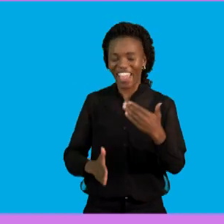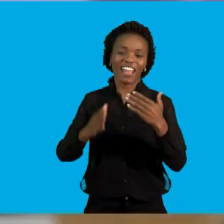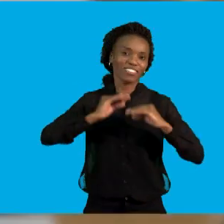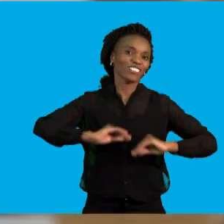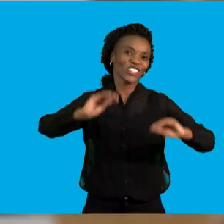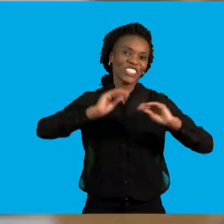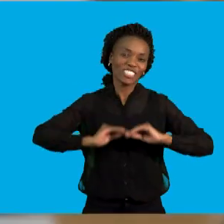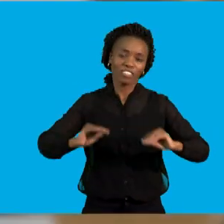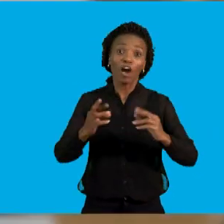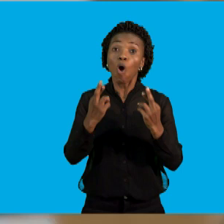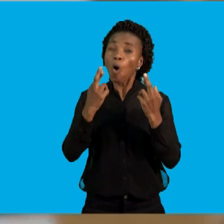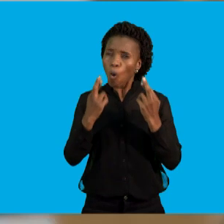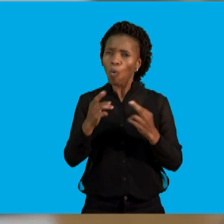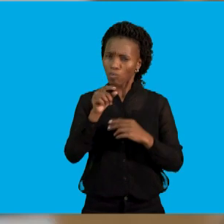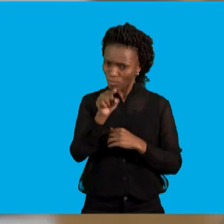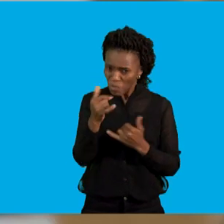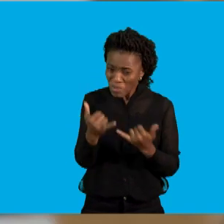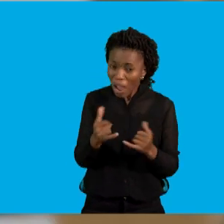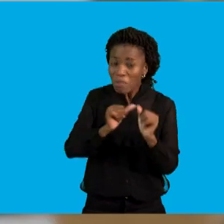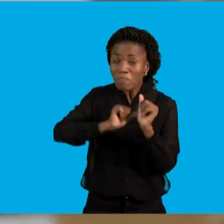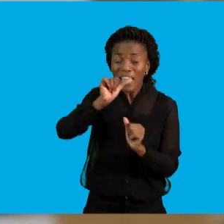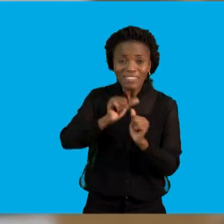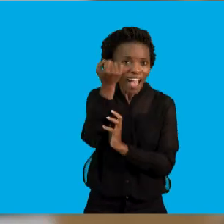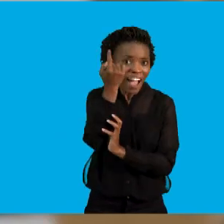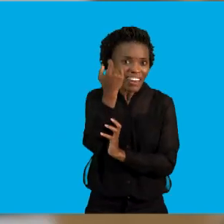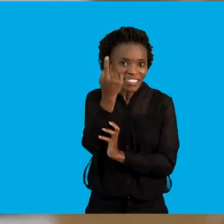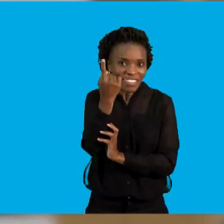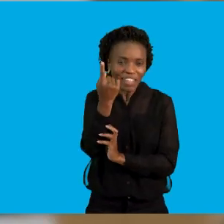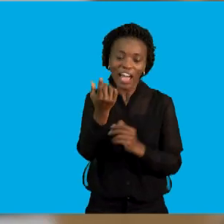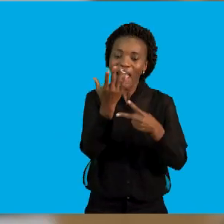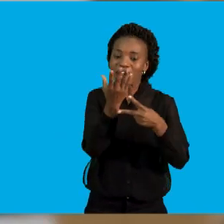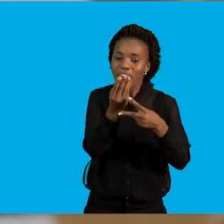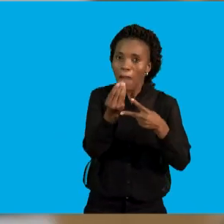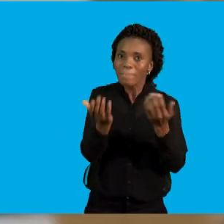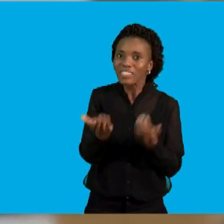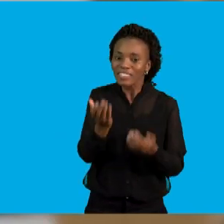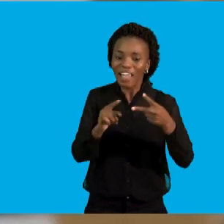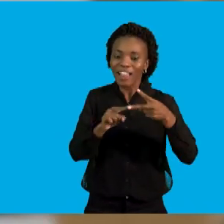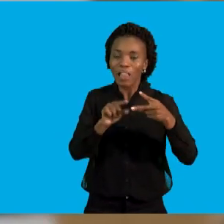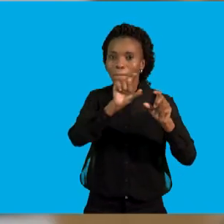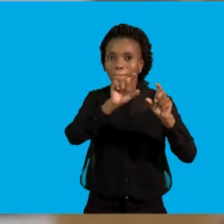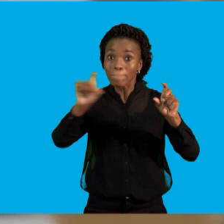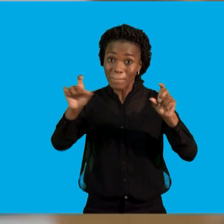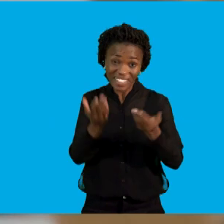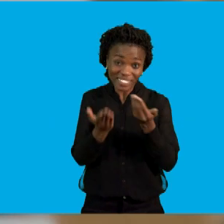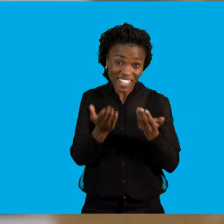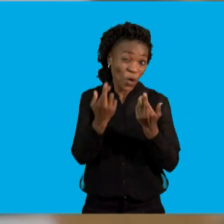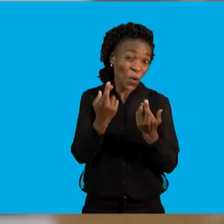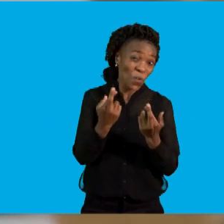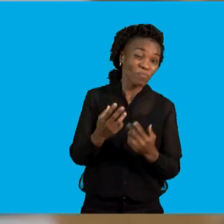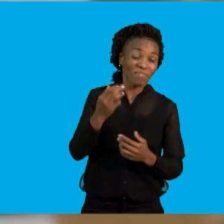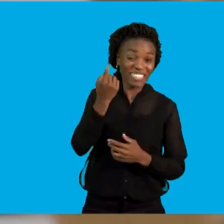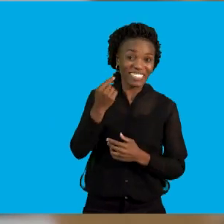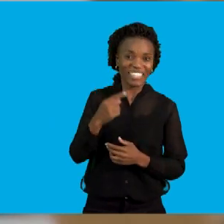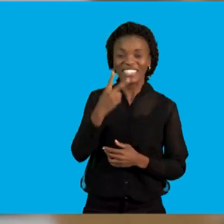kilometers. All right, now we have come to the end of our lesson. I hope now you better understand number